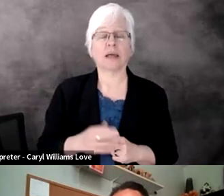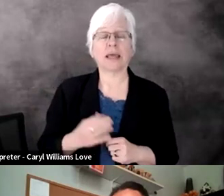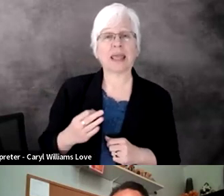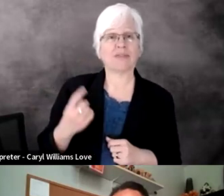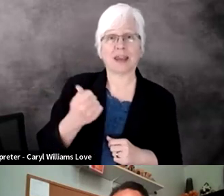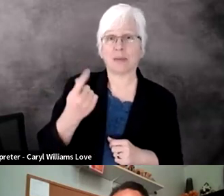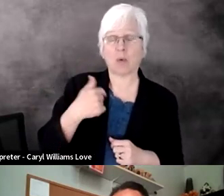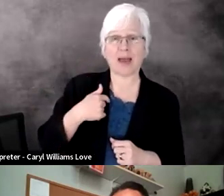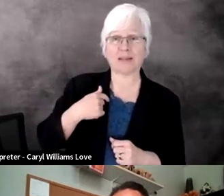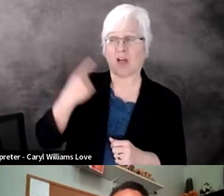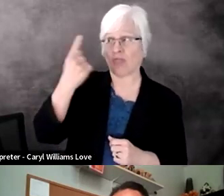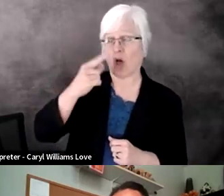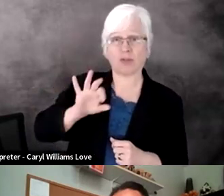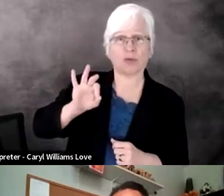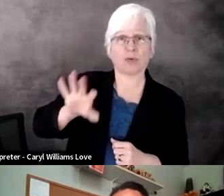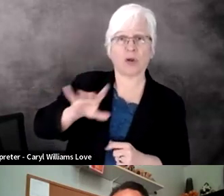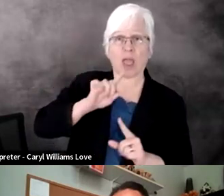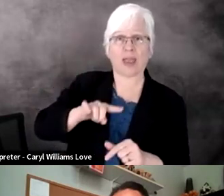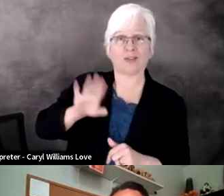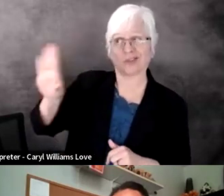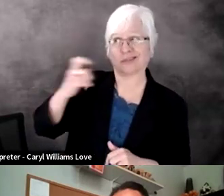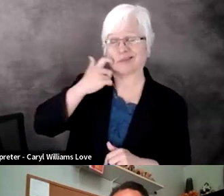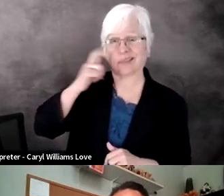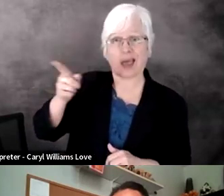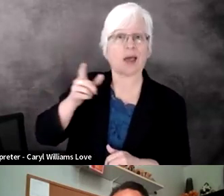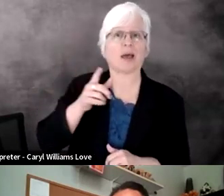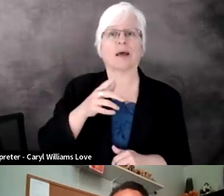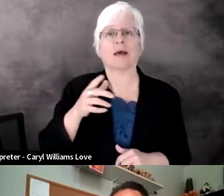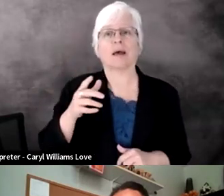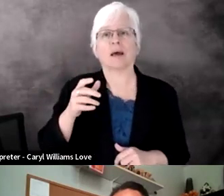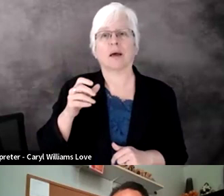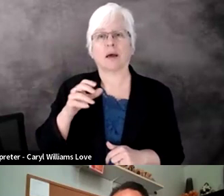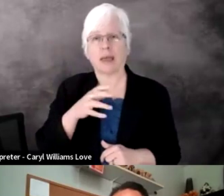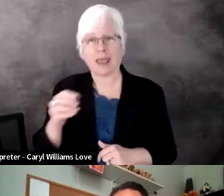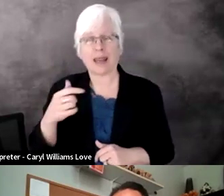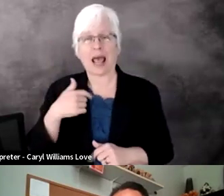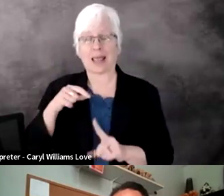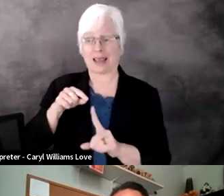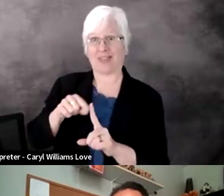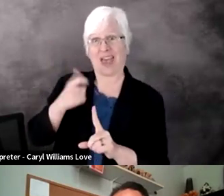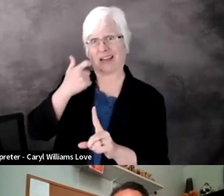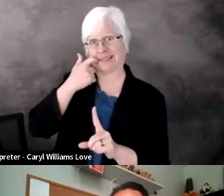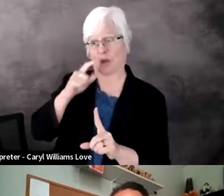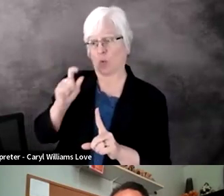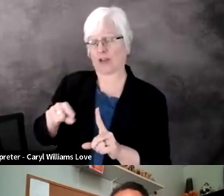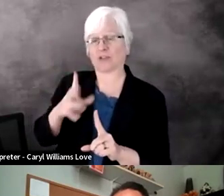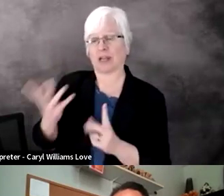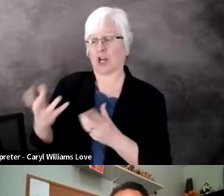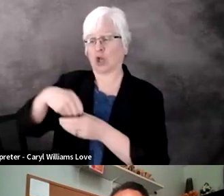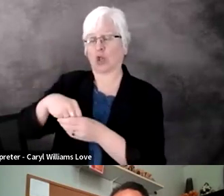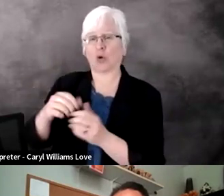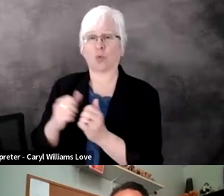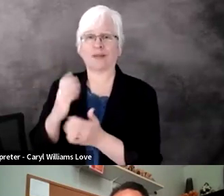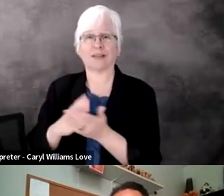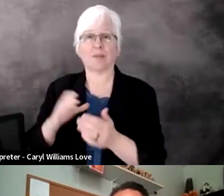jump in, and otherwise I can compile Representative Orwell's question with some of the other questions that CRIS members have asked and send